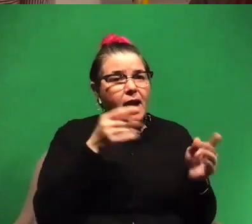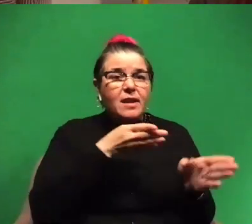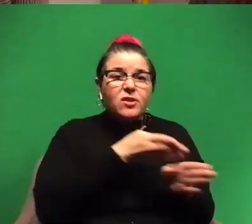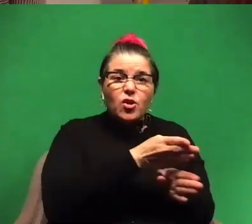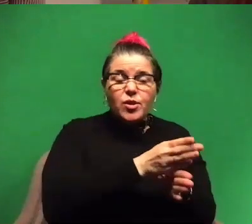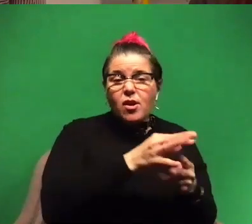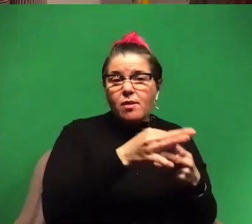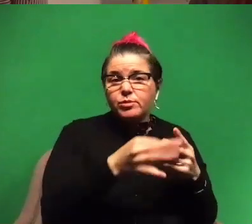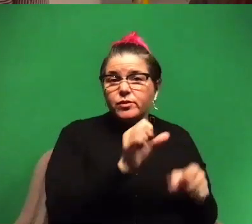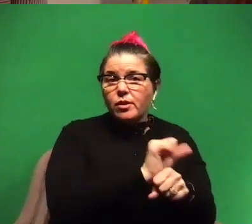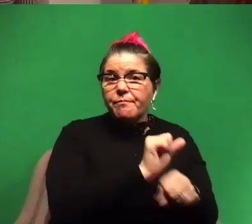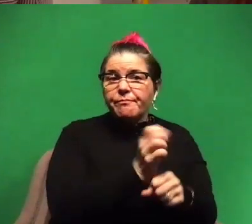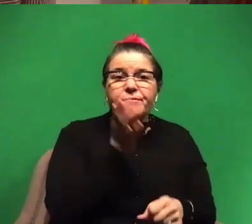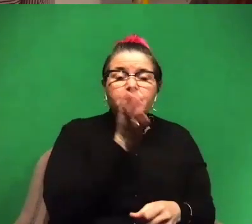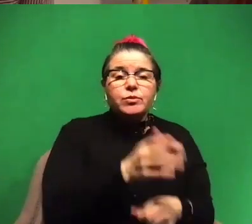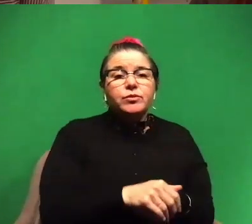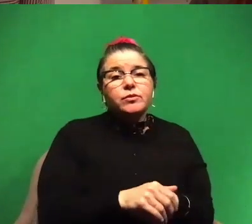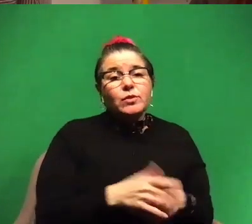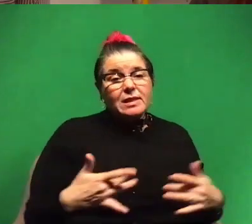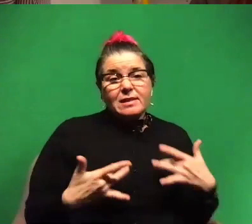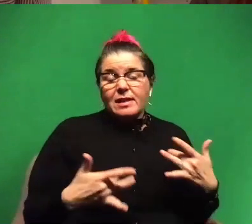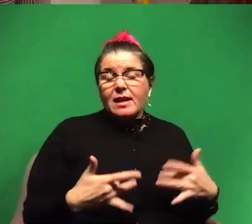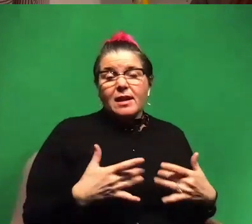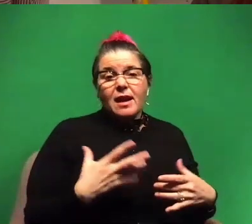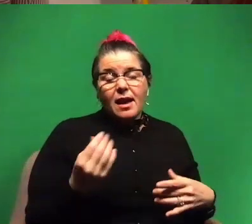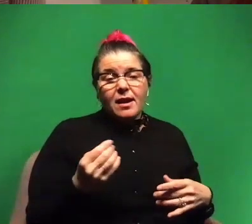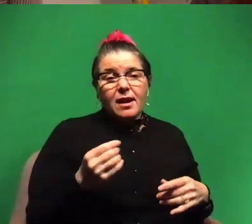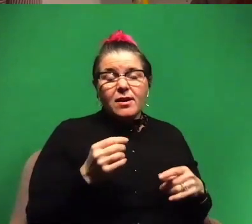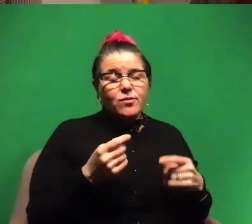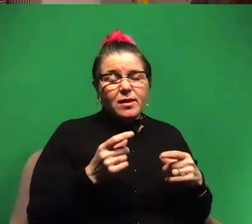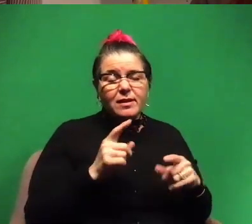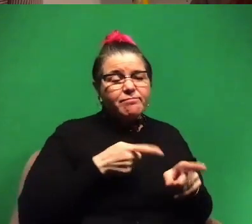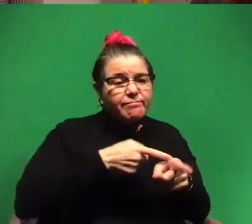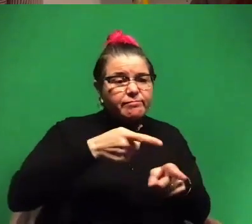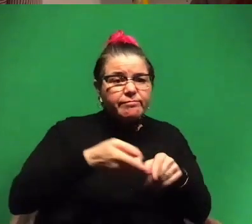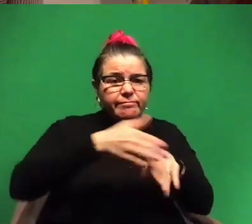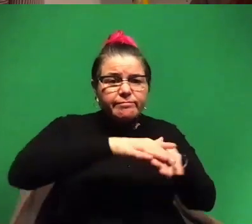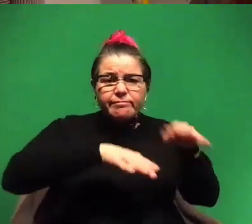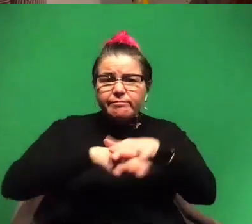option, because it's really exciting and really interdisciplinary.